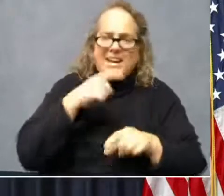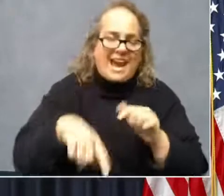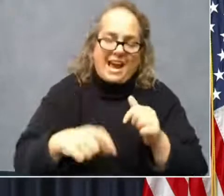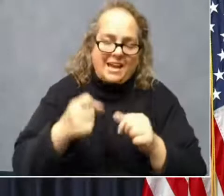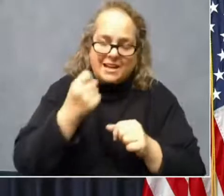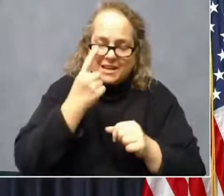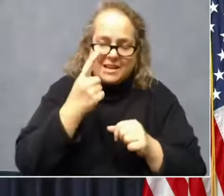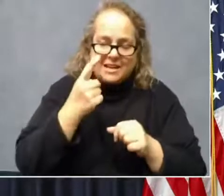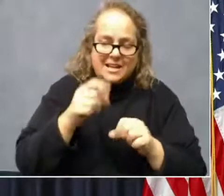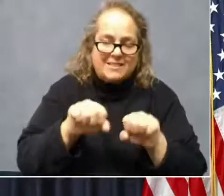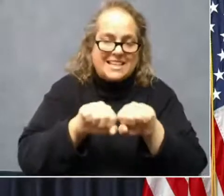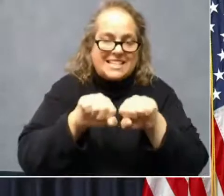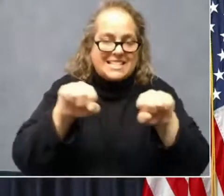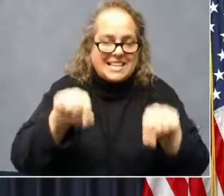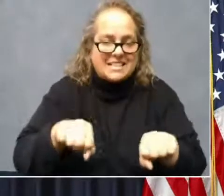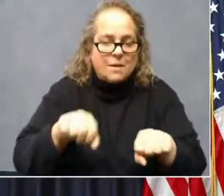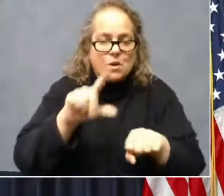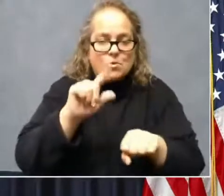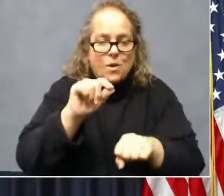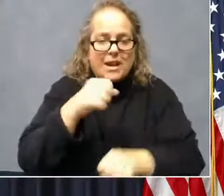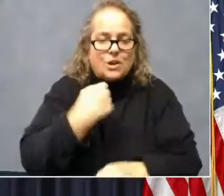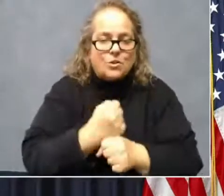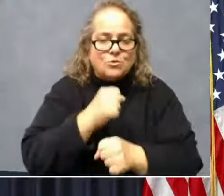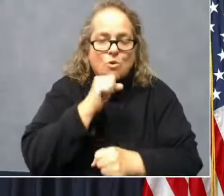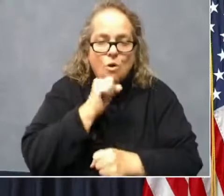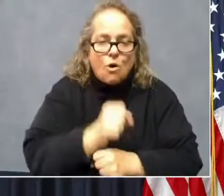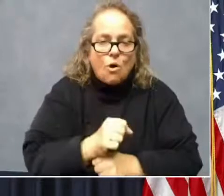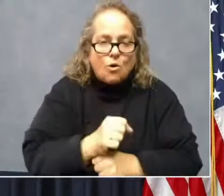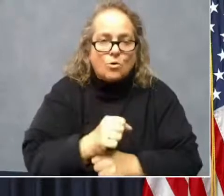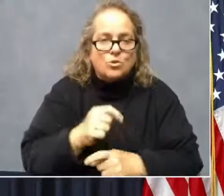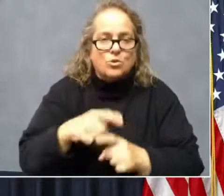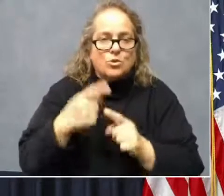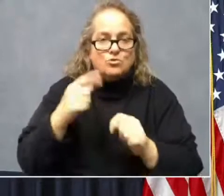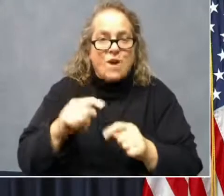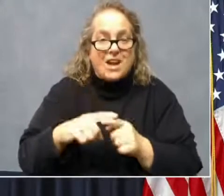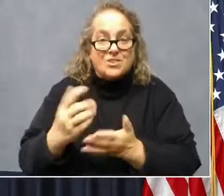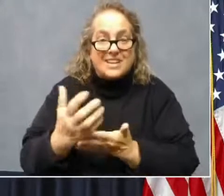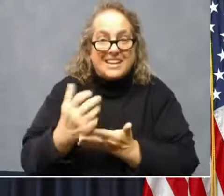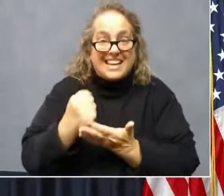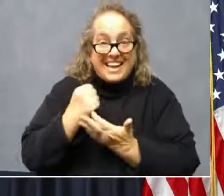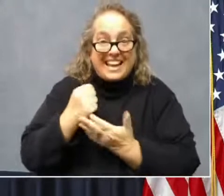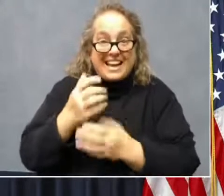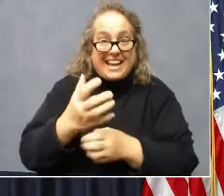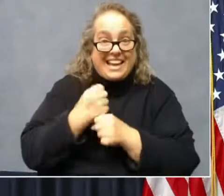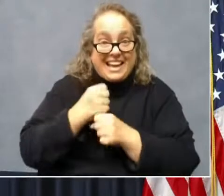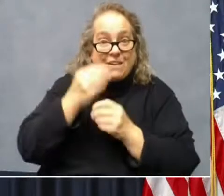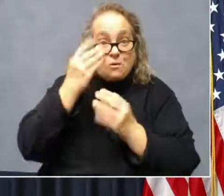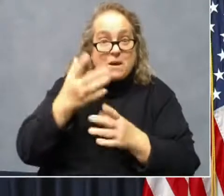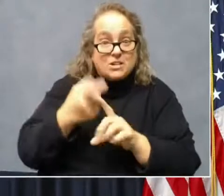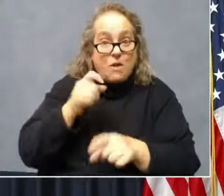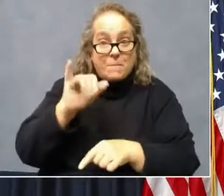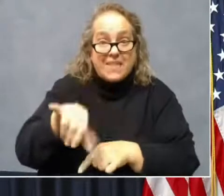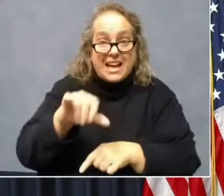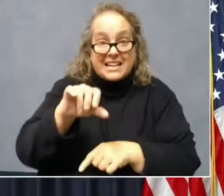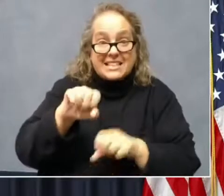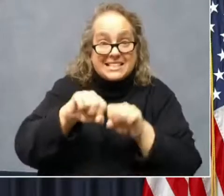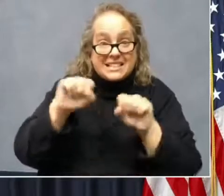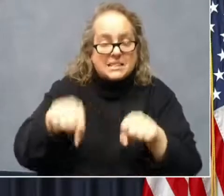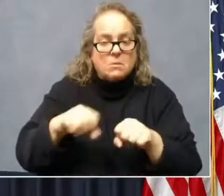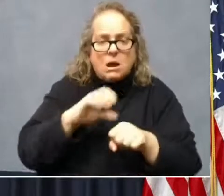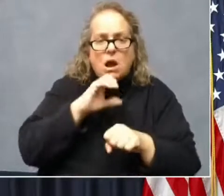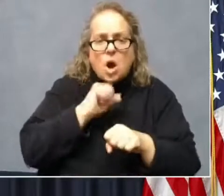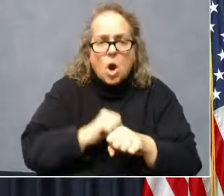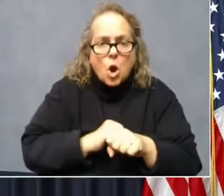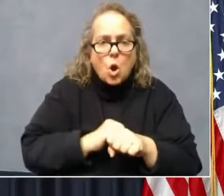getting basic information out of it is difficult enough. And the age of that system and its inflexibility and its